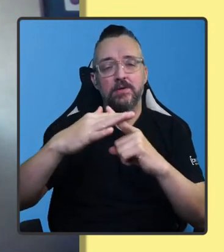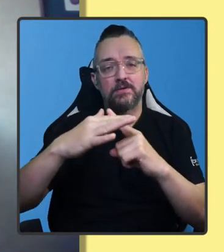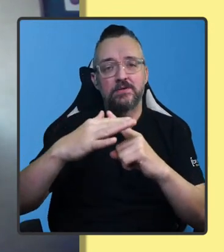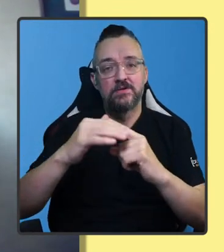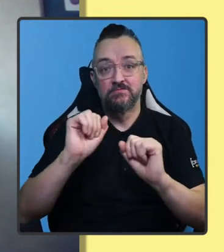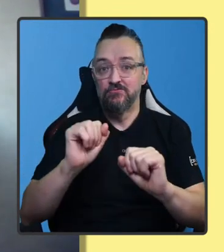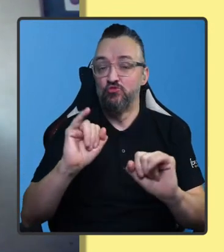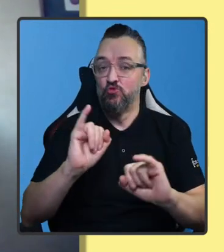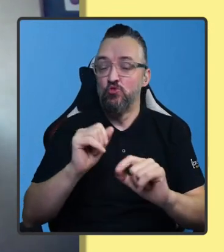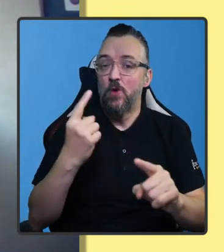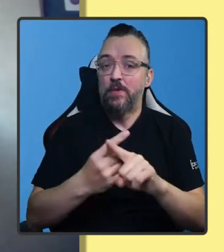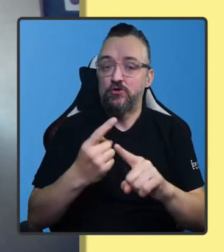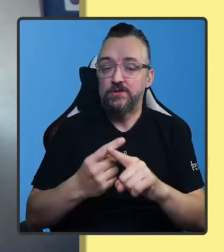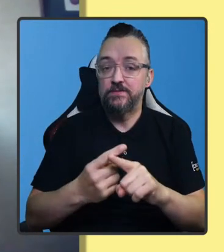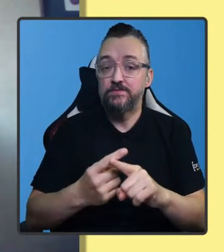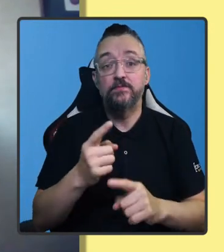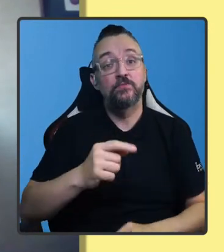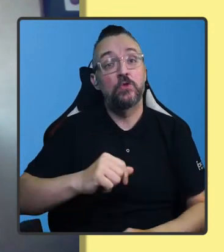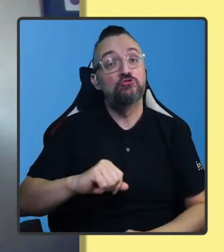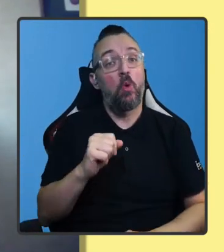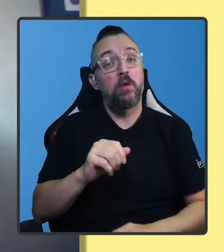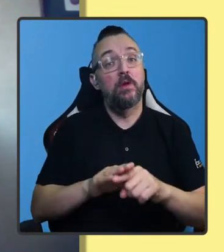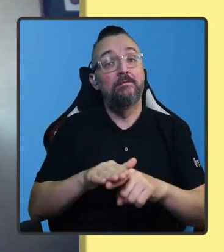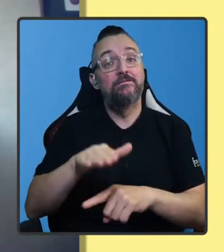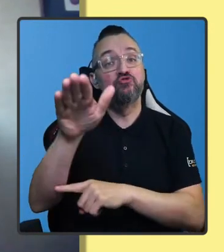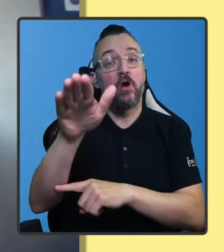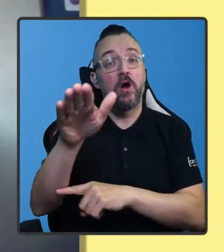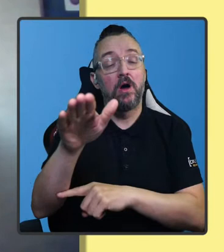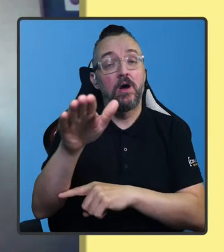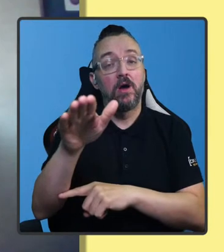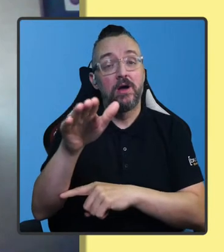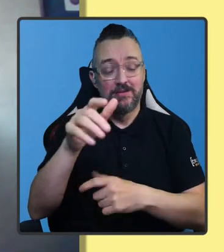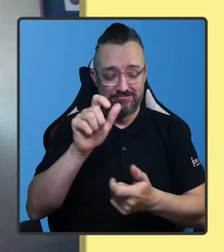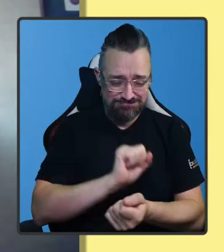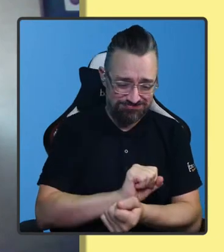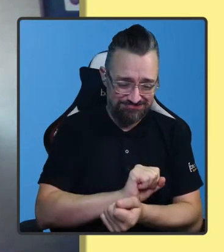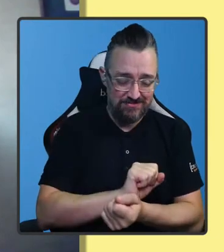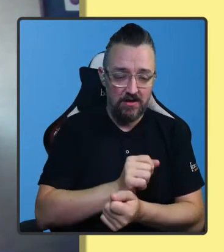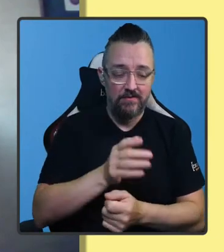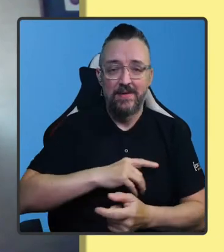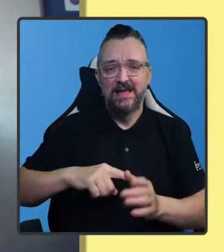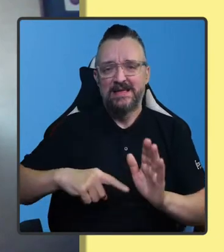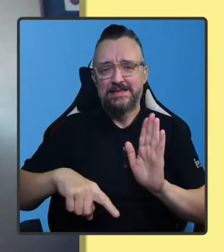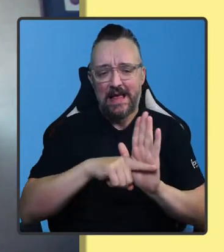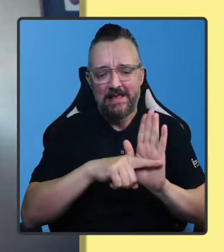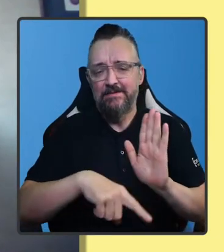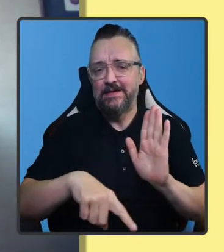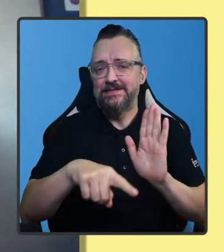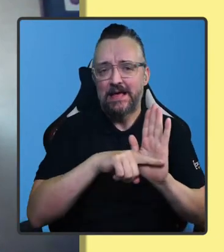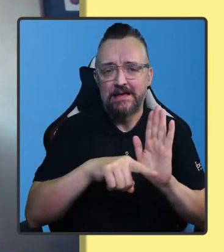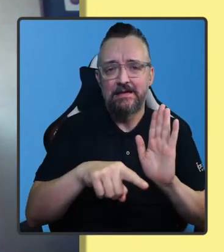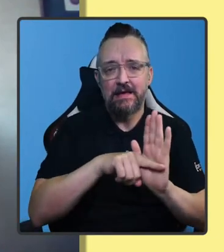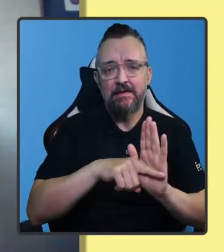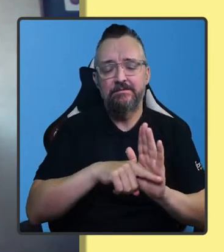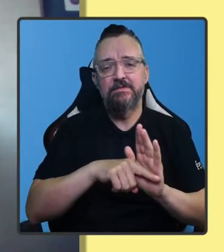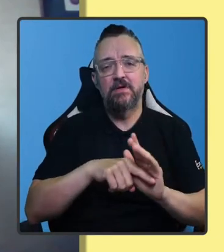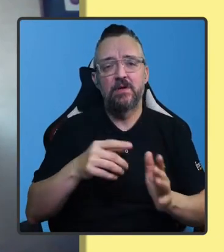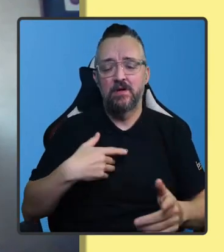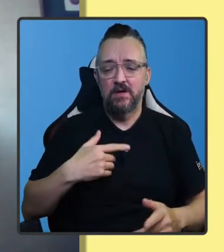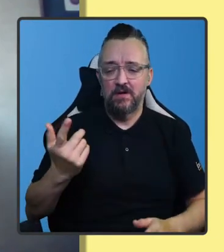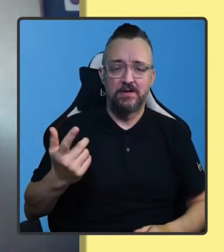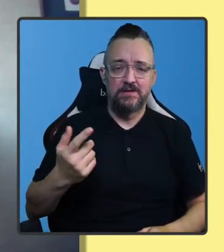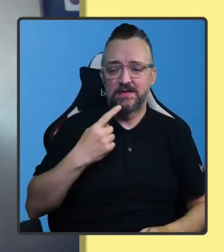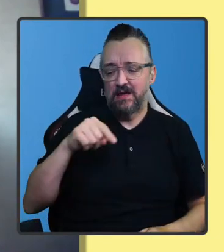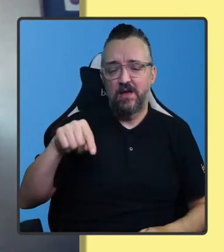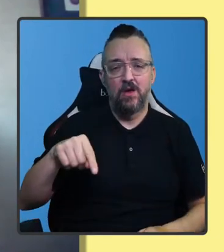not allow Scotland's future to be limited by the relentless negativity, the can't-do attitude, and the complete lack of